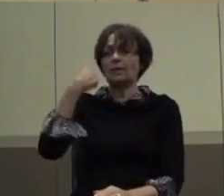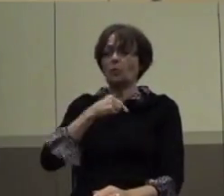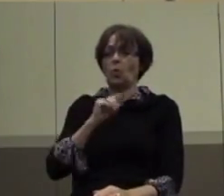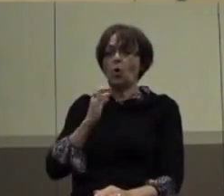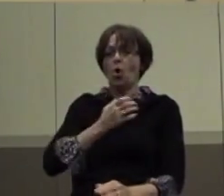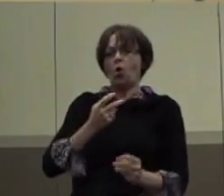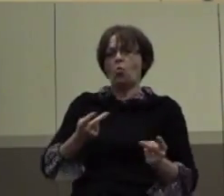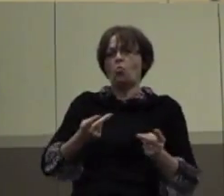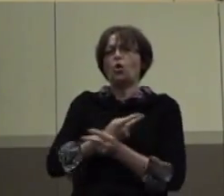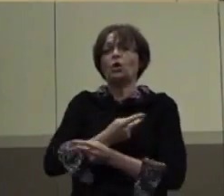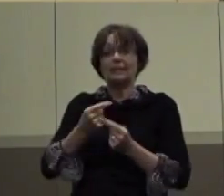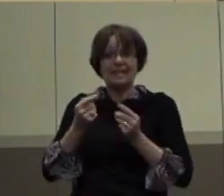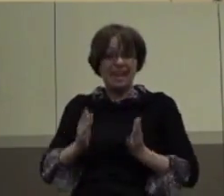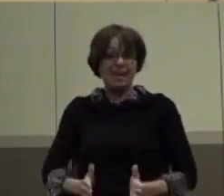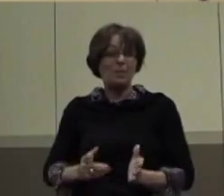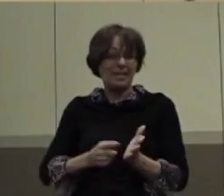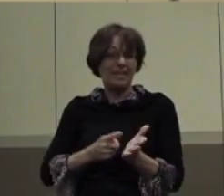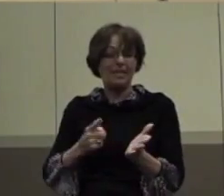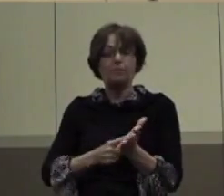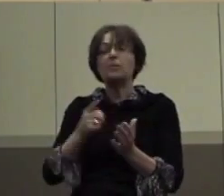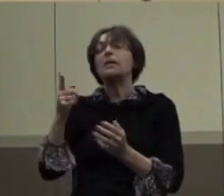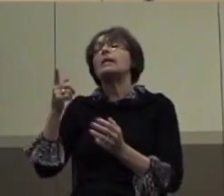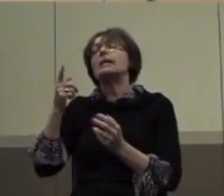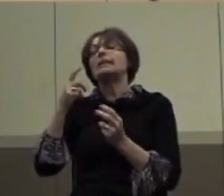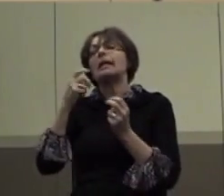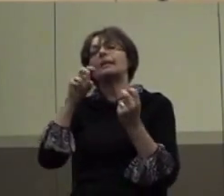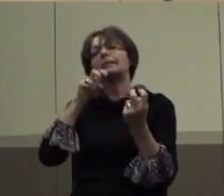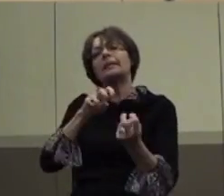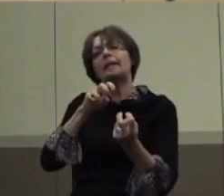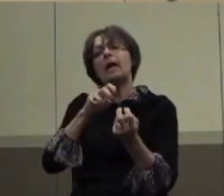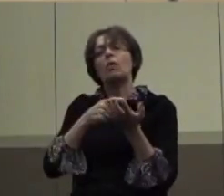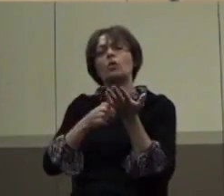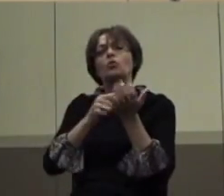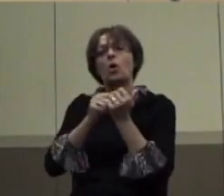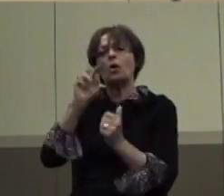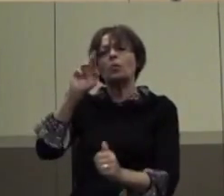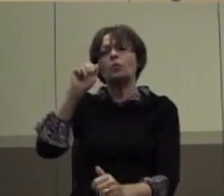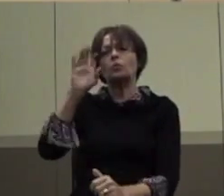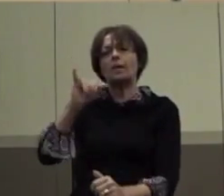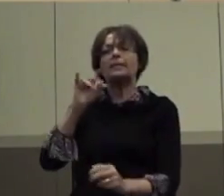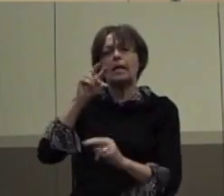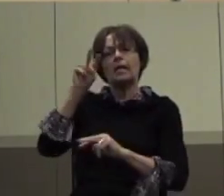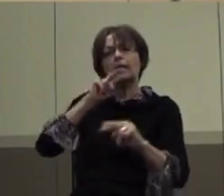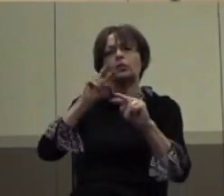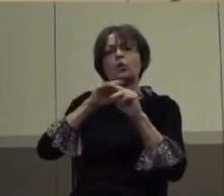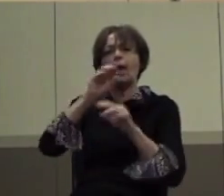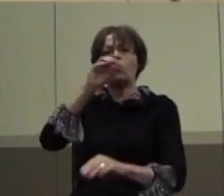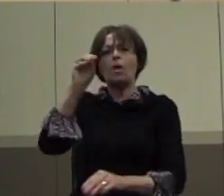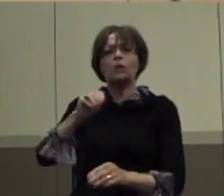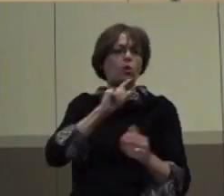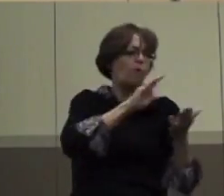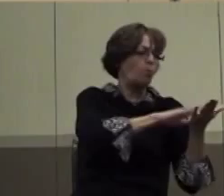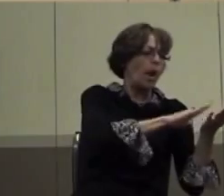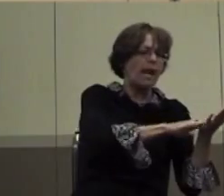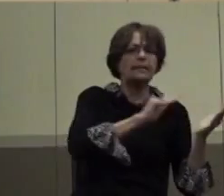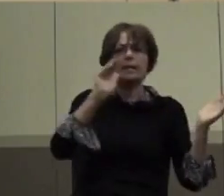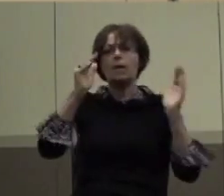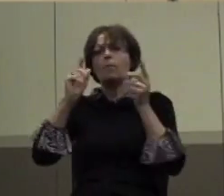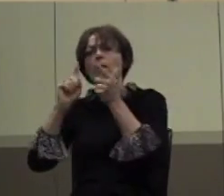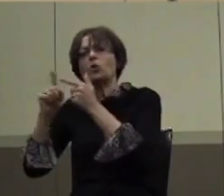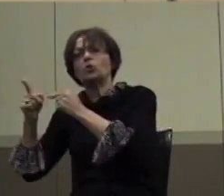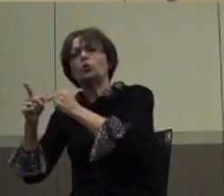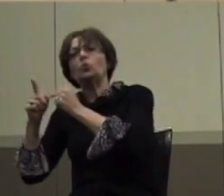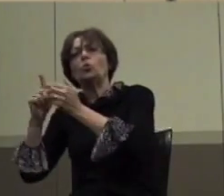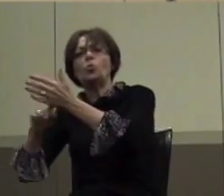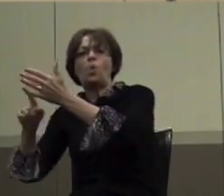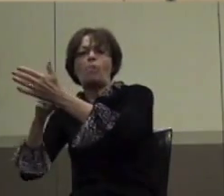enemy. As I sit this down and talk to Tracy and talk, well, let's look at the ratio of praise to reprimand. She's probably going to be